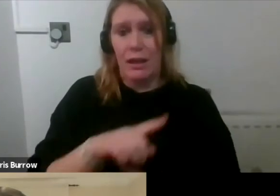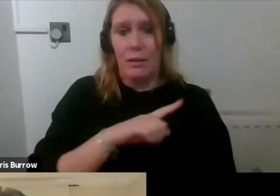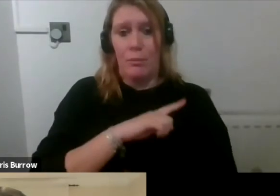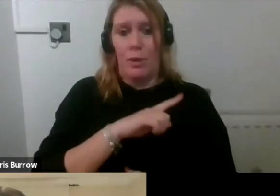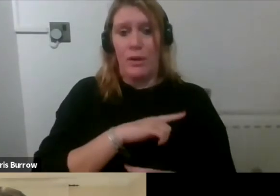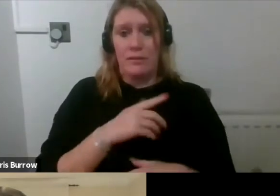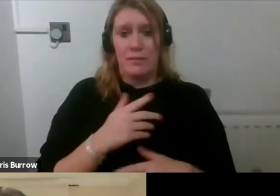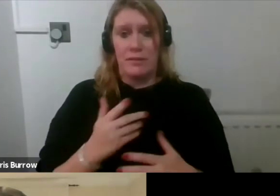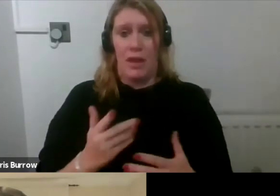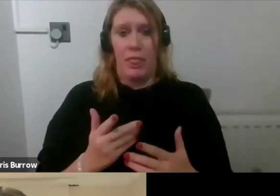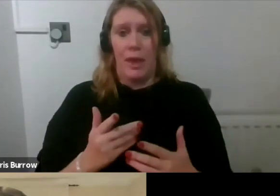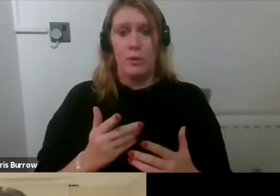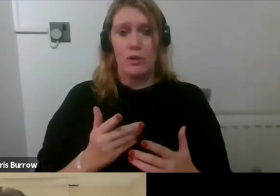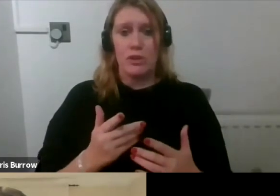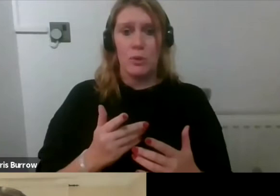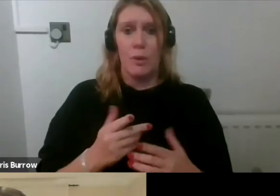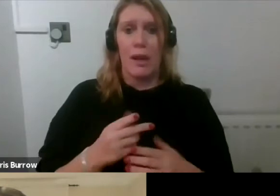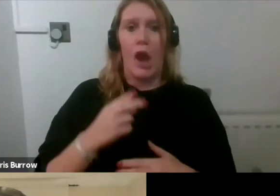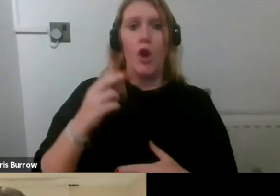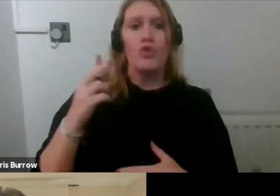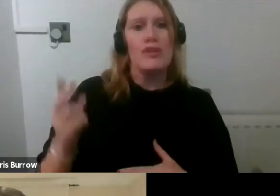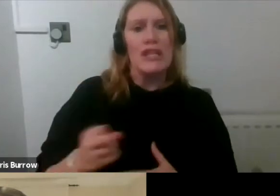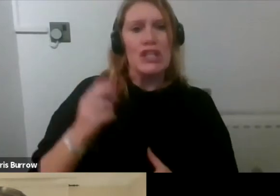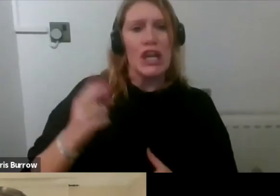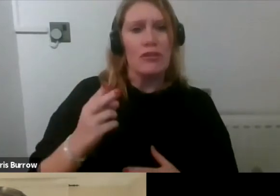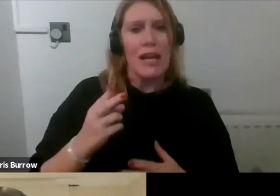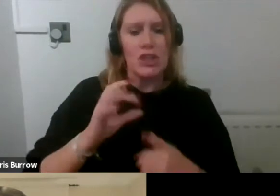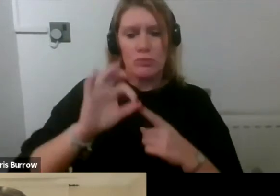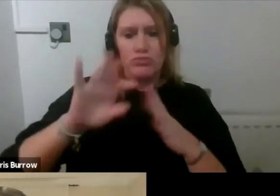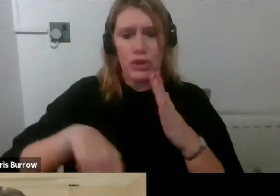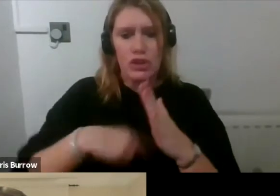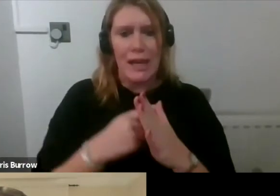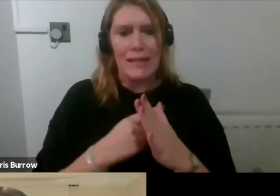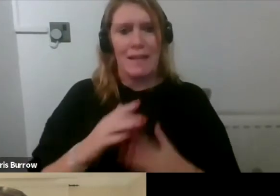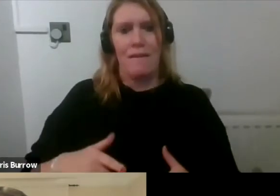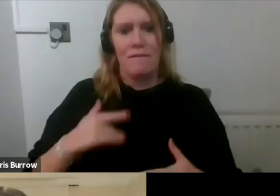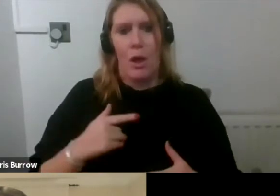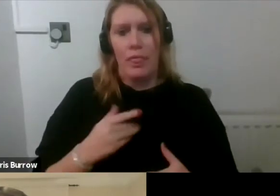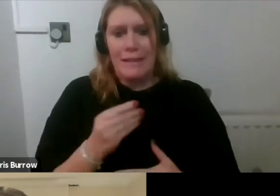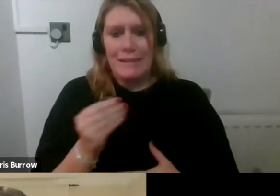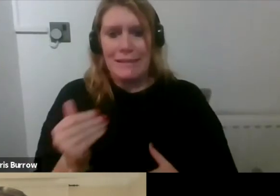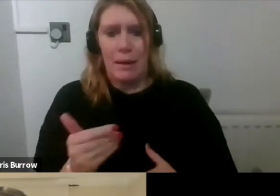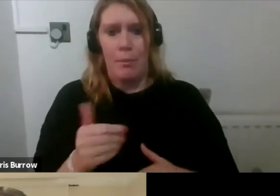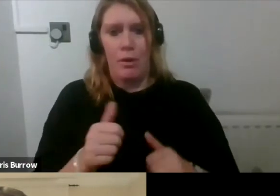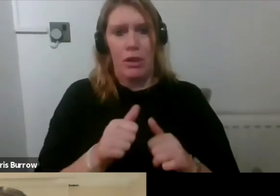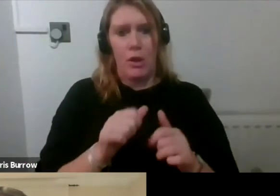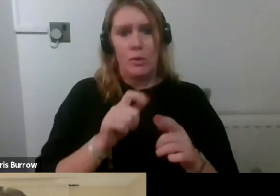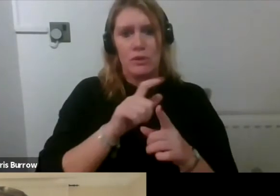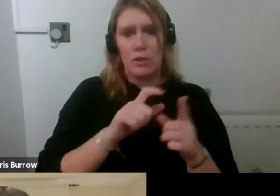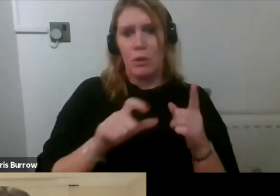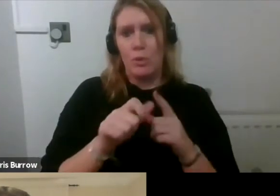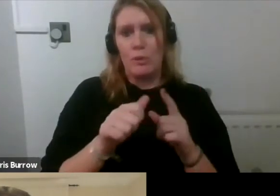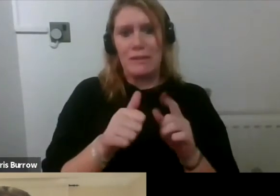regeneration projects, and they saw community organisations as standing in the way of planners. And of course, with Grenfell, we now know